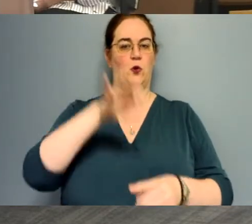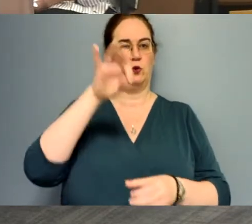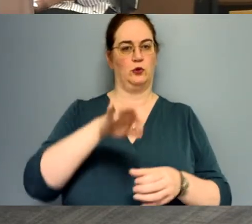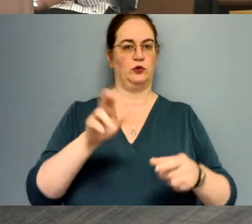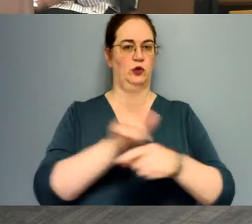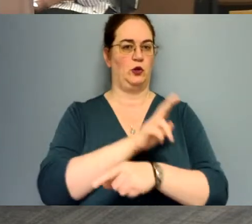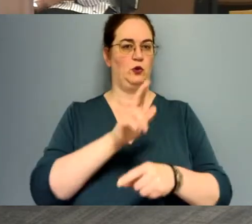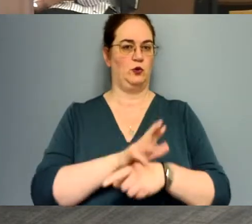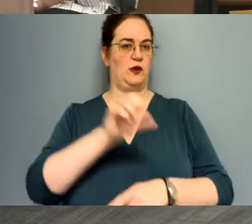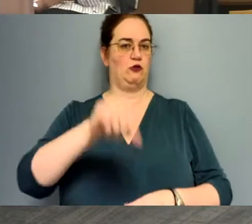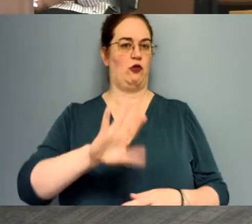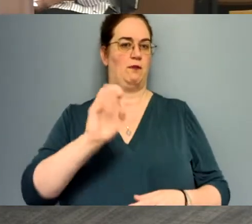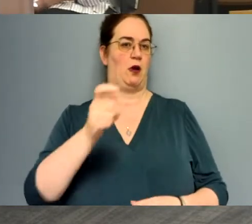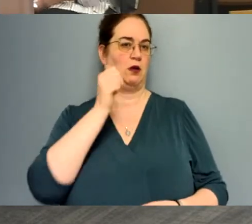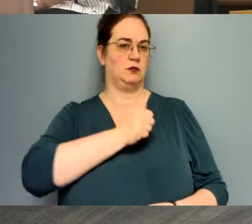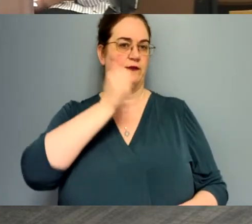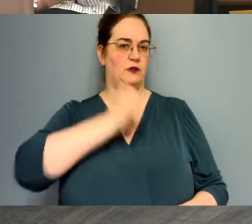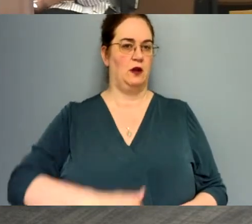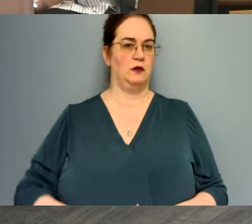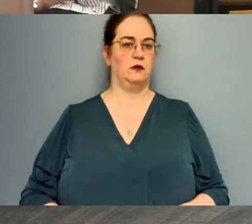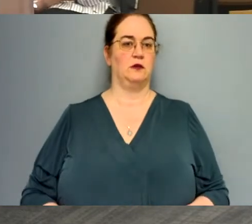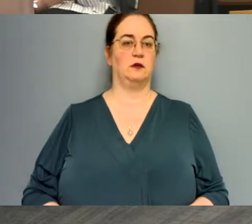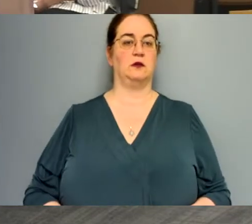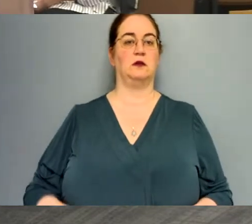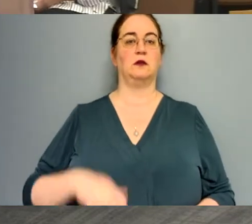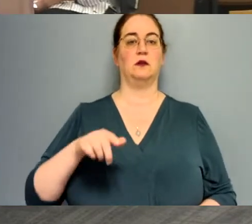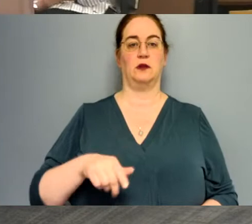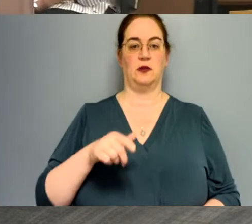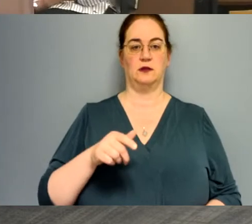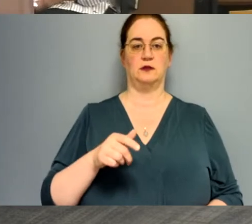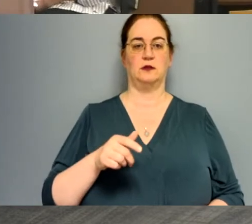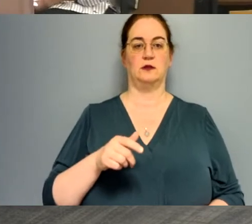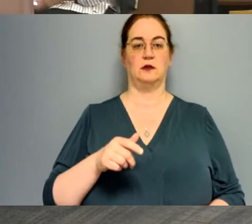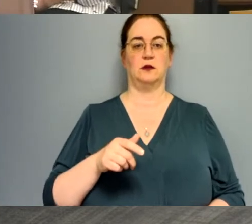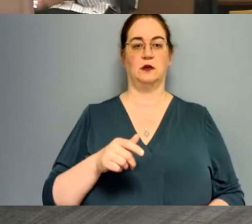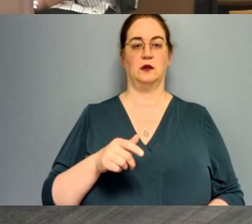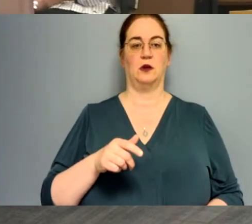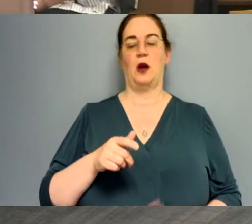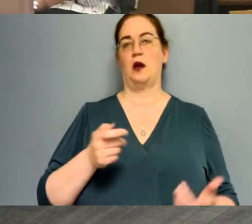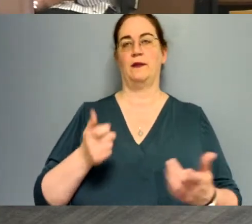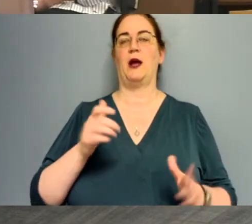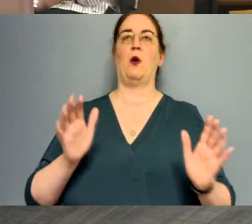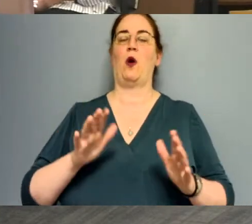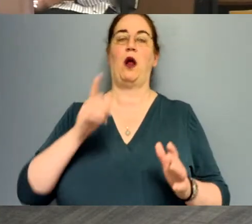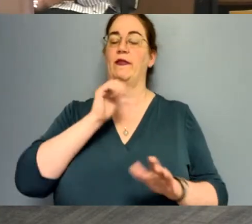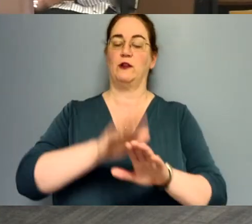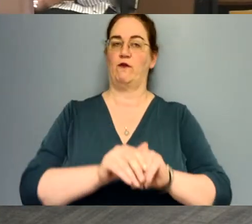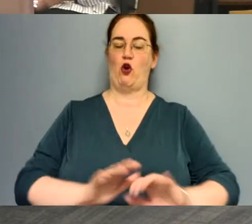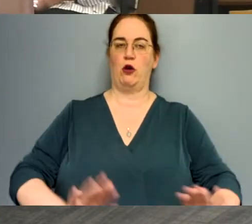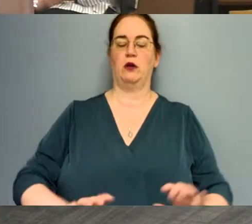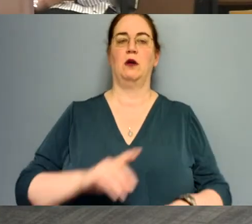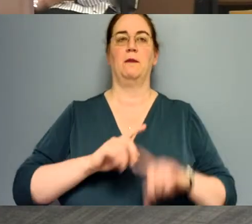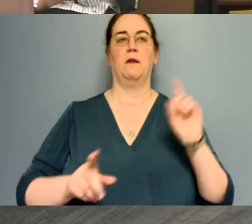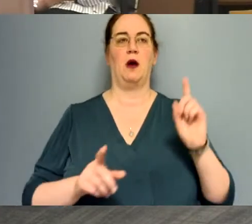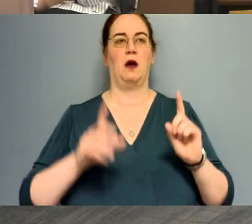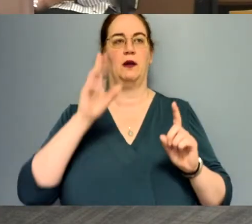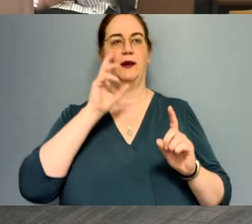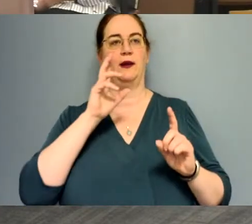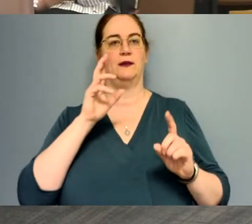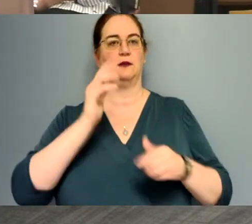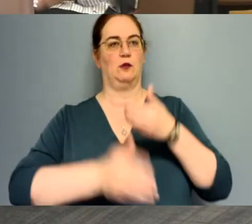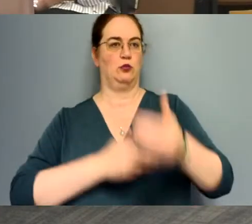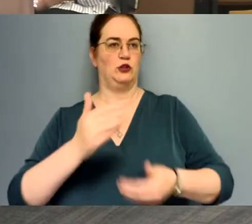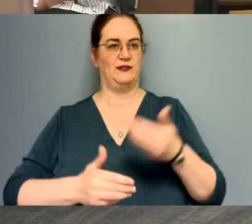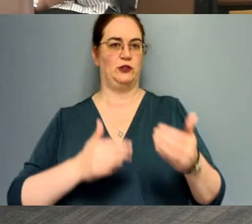day. This can eliminate, this won't, I don't think there's fraud here, but it's a procedure